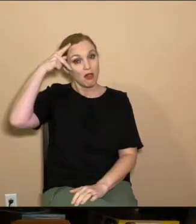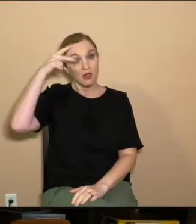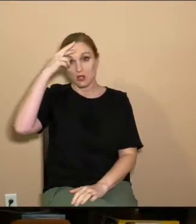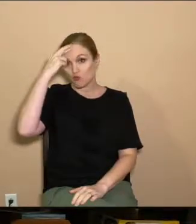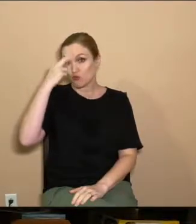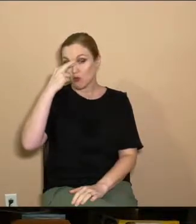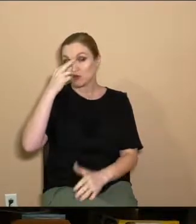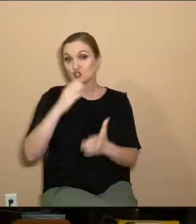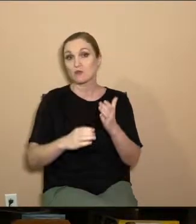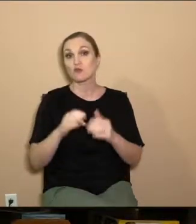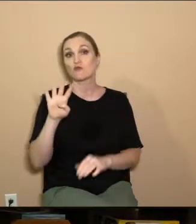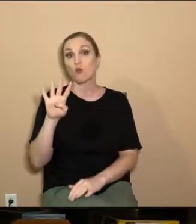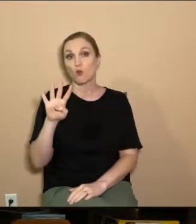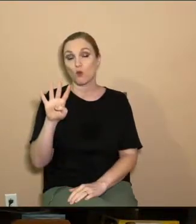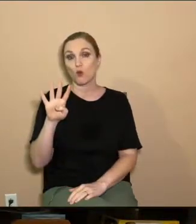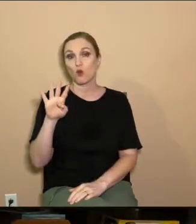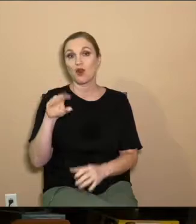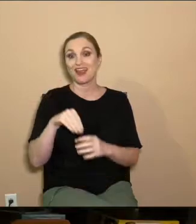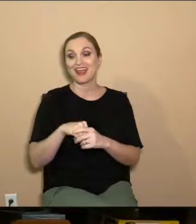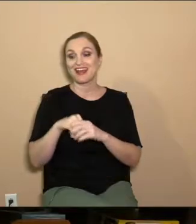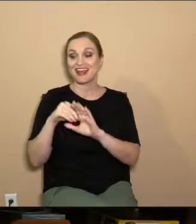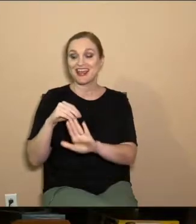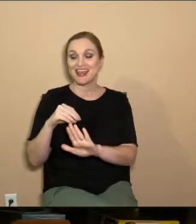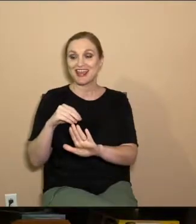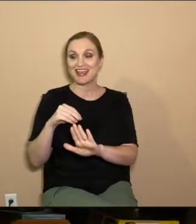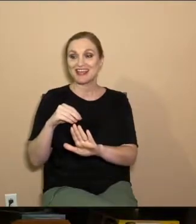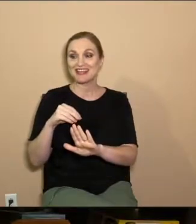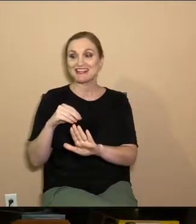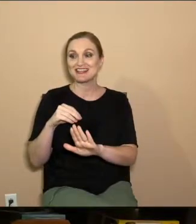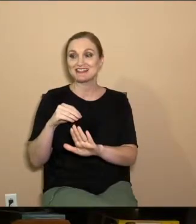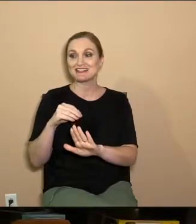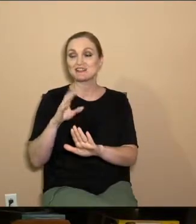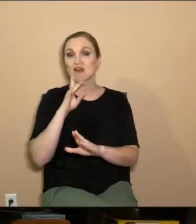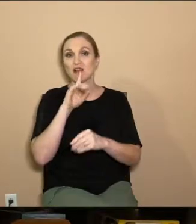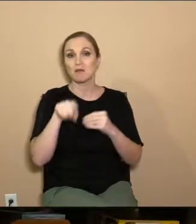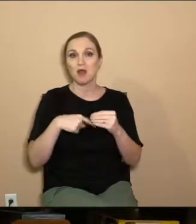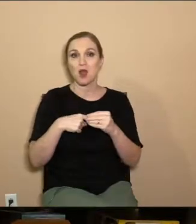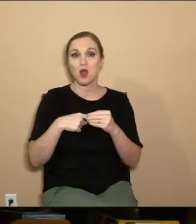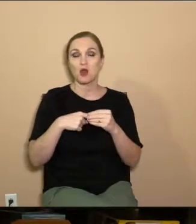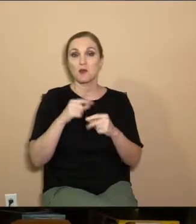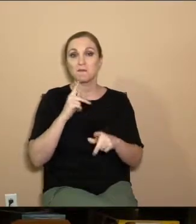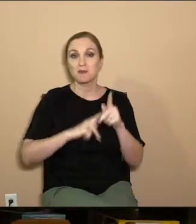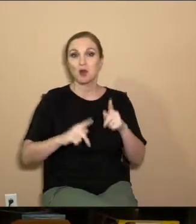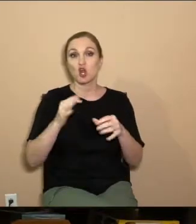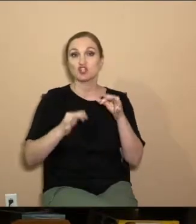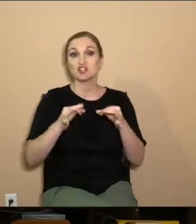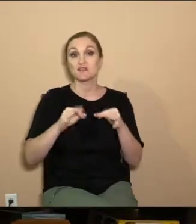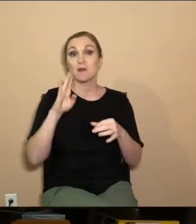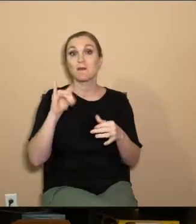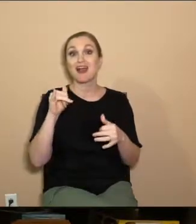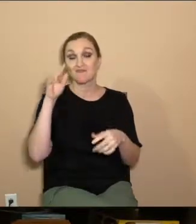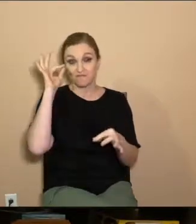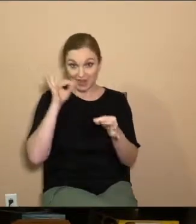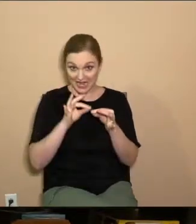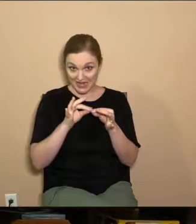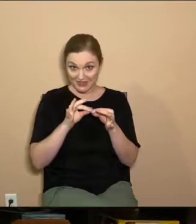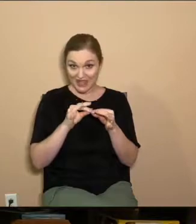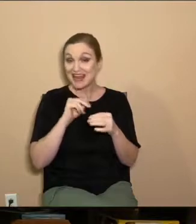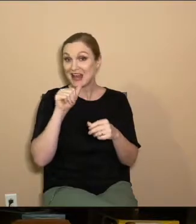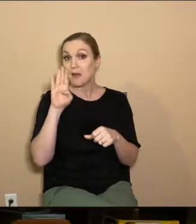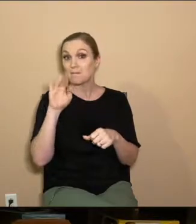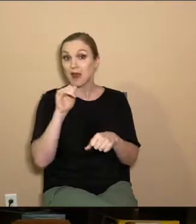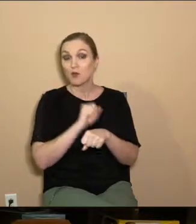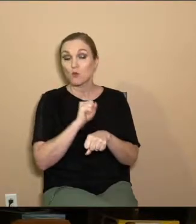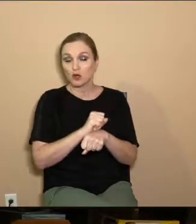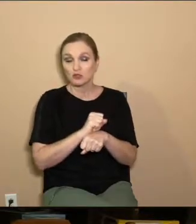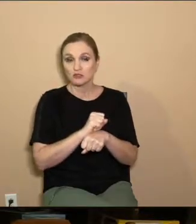Romans chapter 4 in his argument that mankind is justified by faith and not by